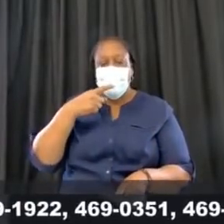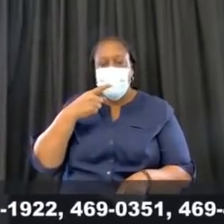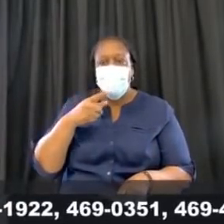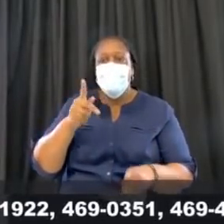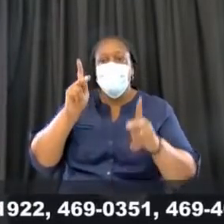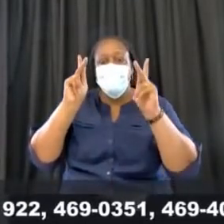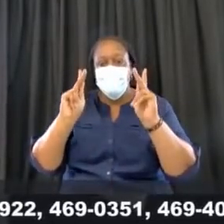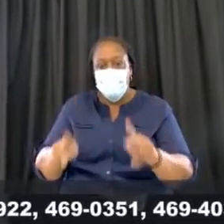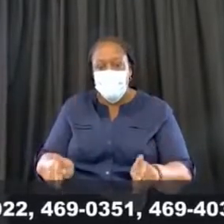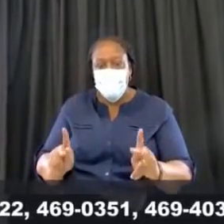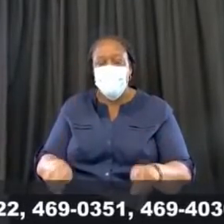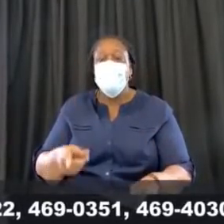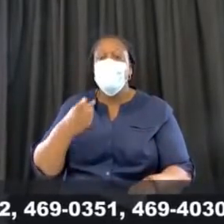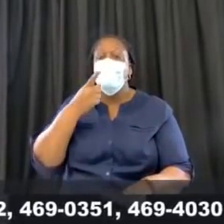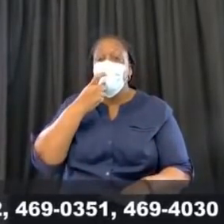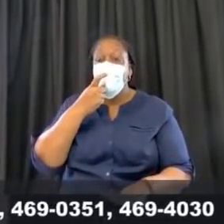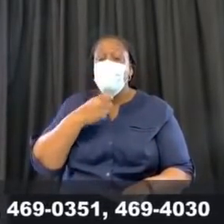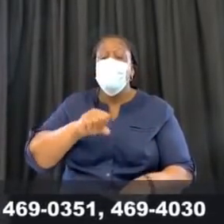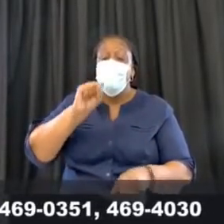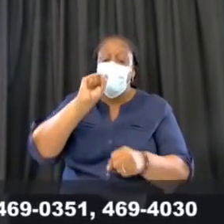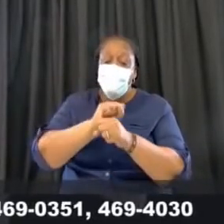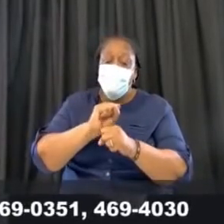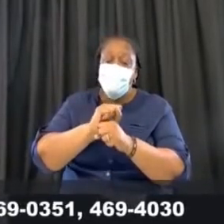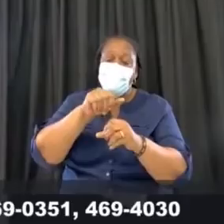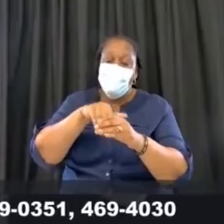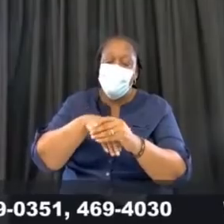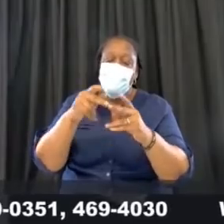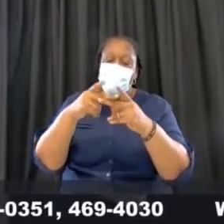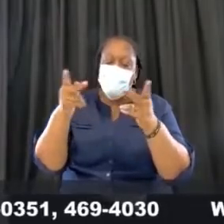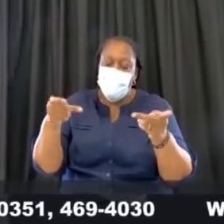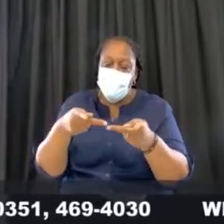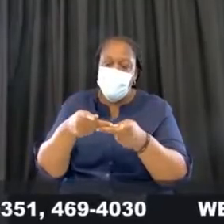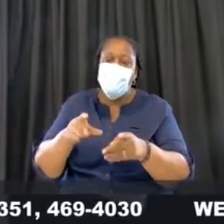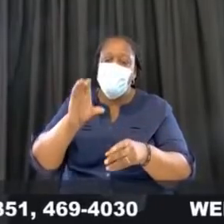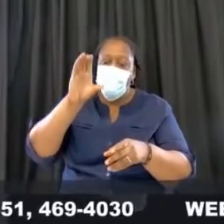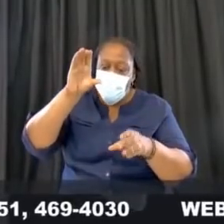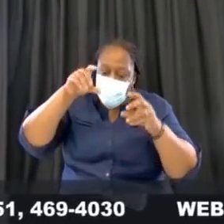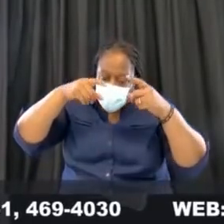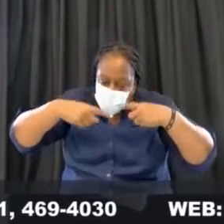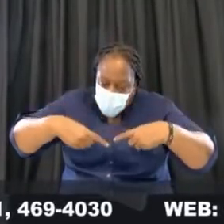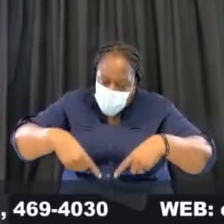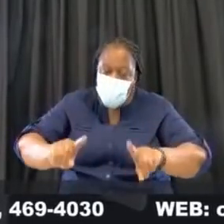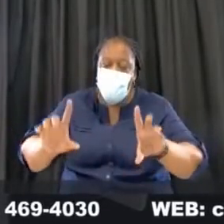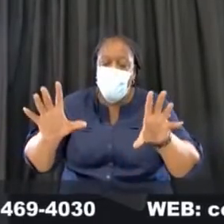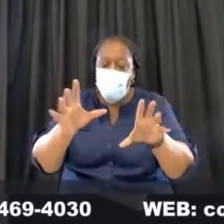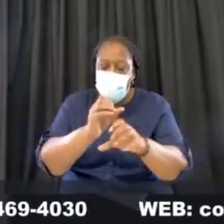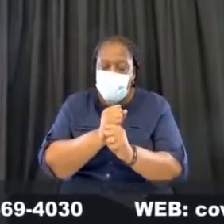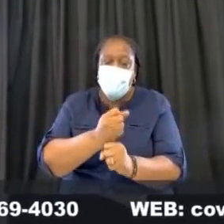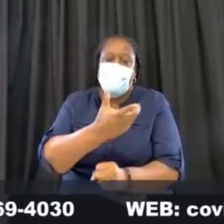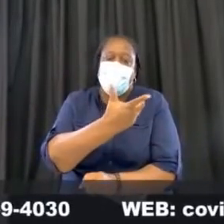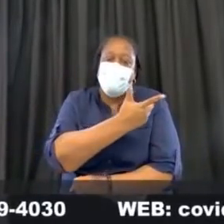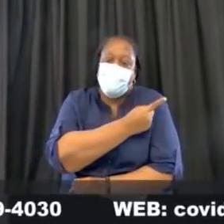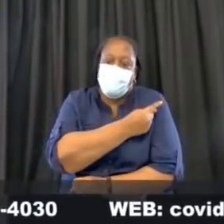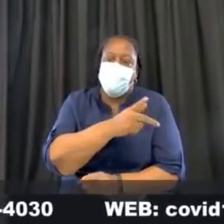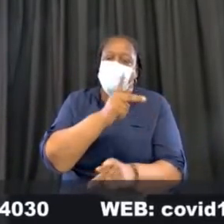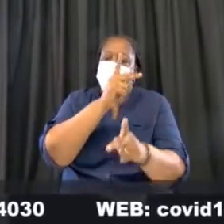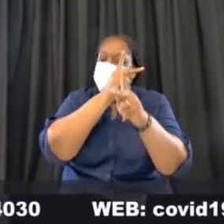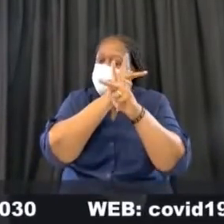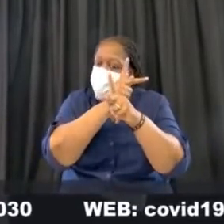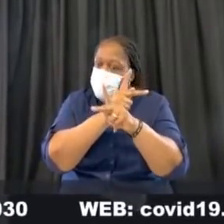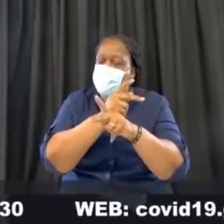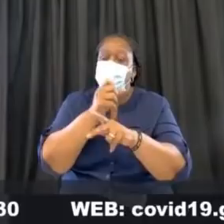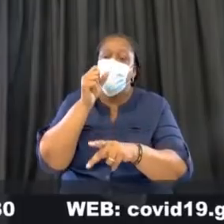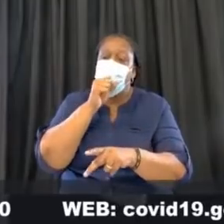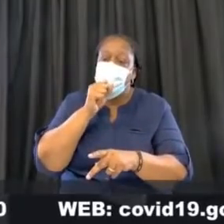Those persons who can be vaccinated, they need to move forward and get vaccinated so that we can protect the